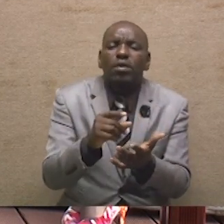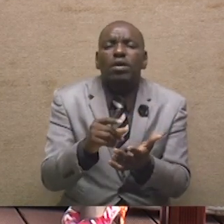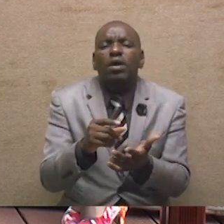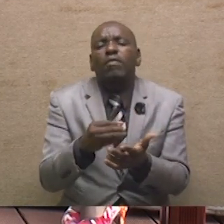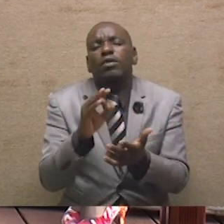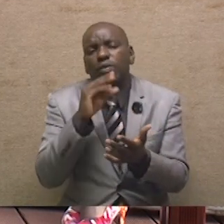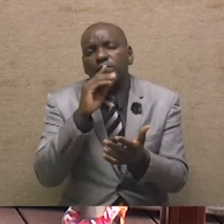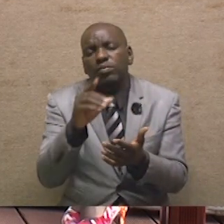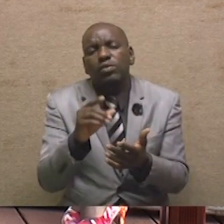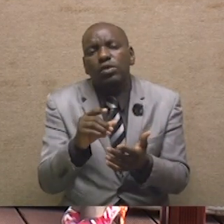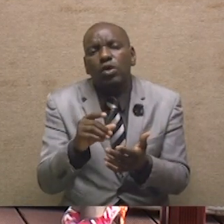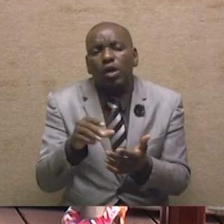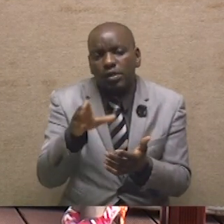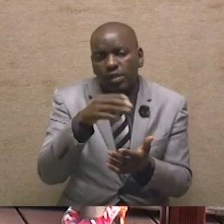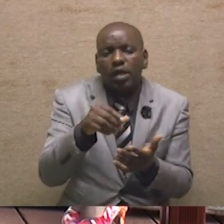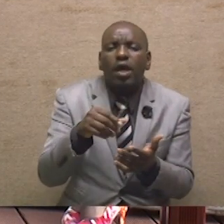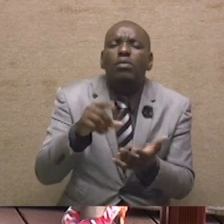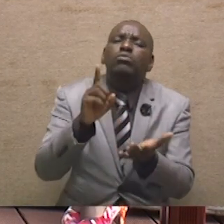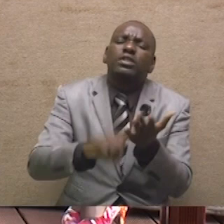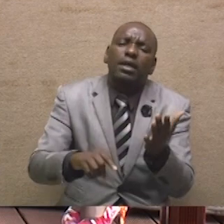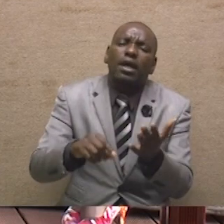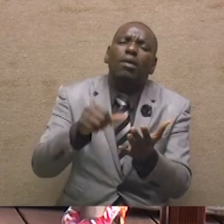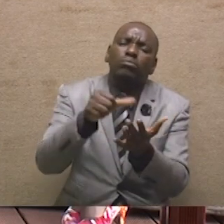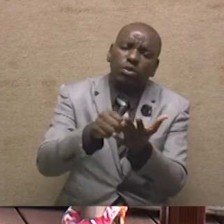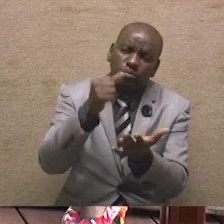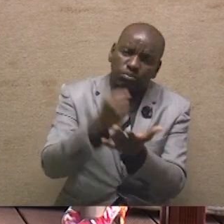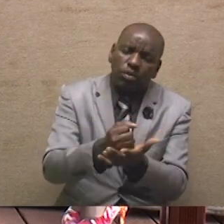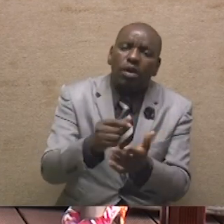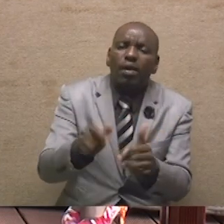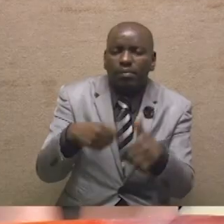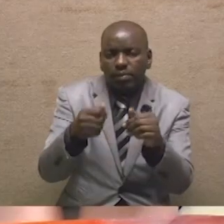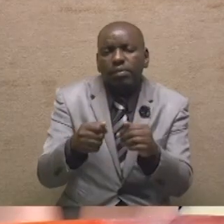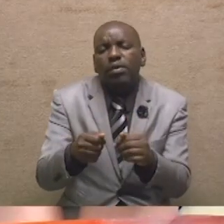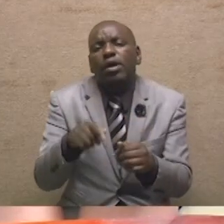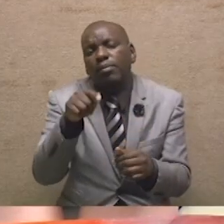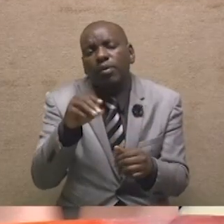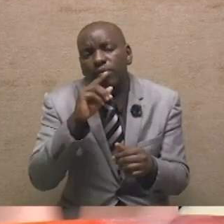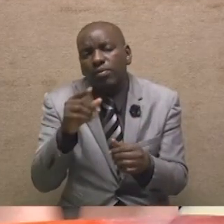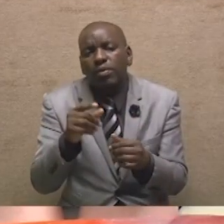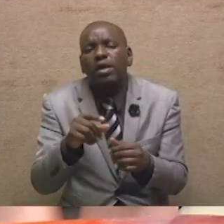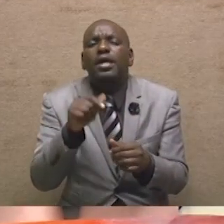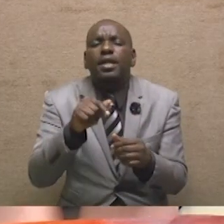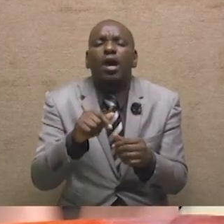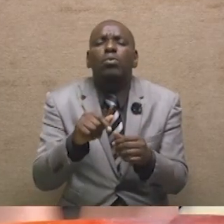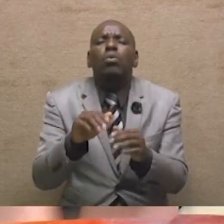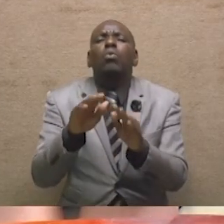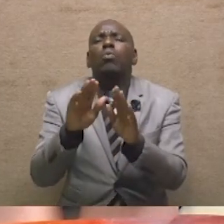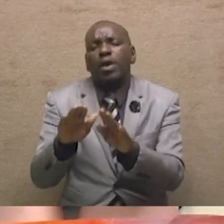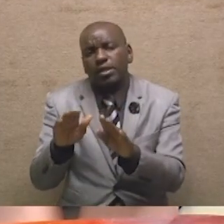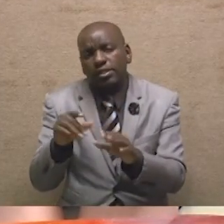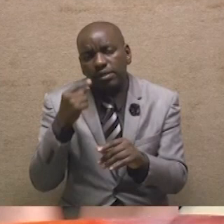saying you are considered registered when you've paid the registration fee. let's wait